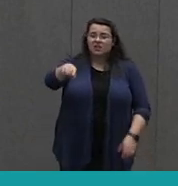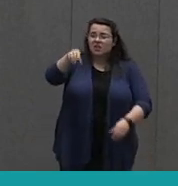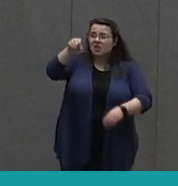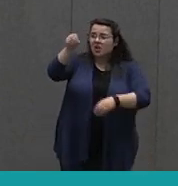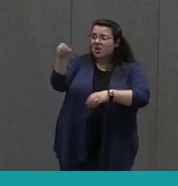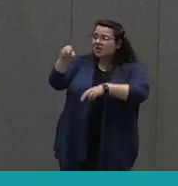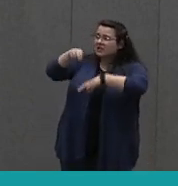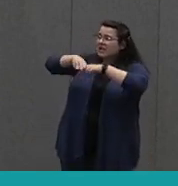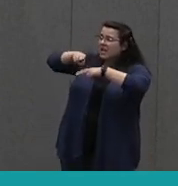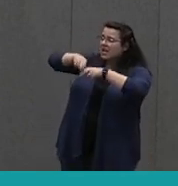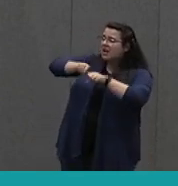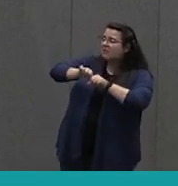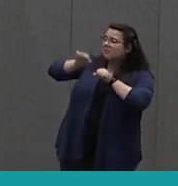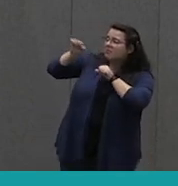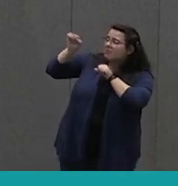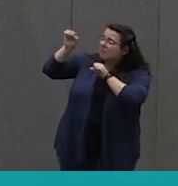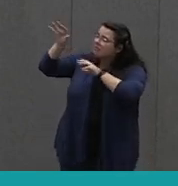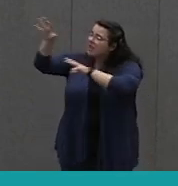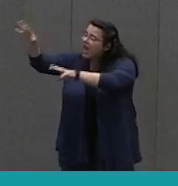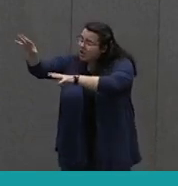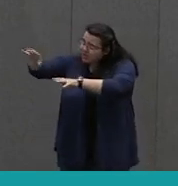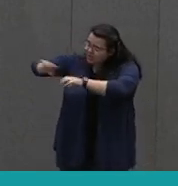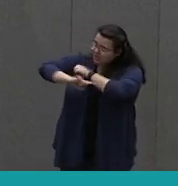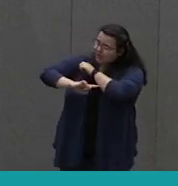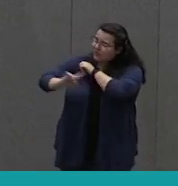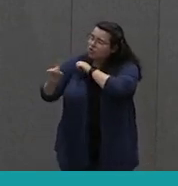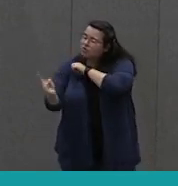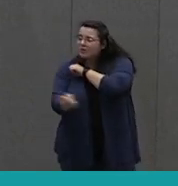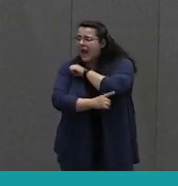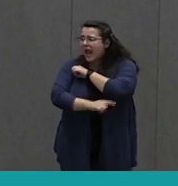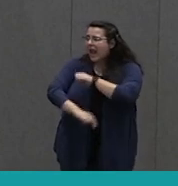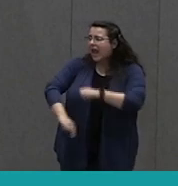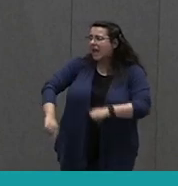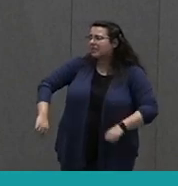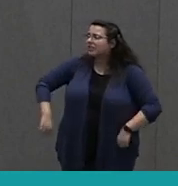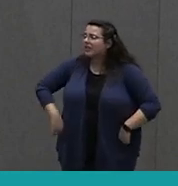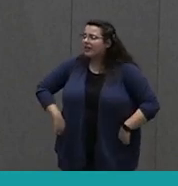Recycle. We're going to do a lesson on recycle.